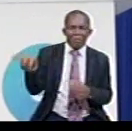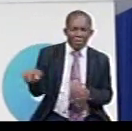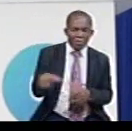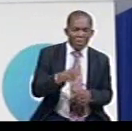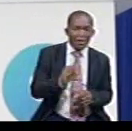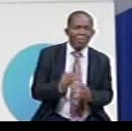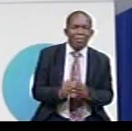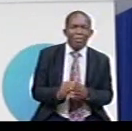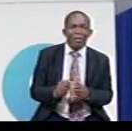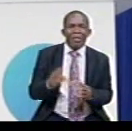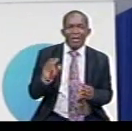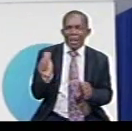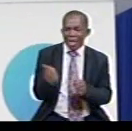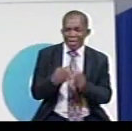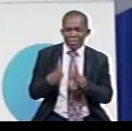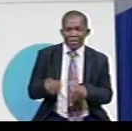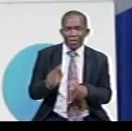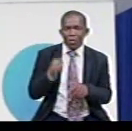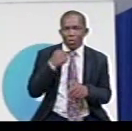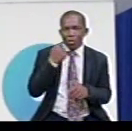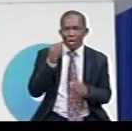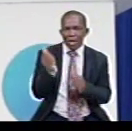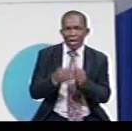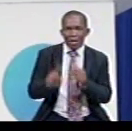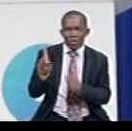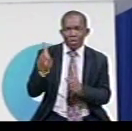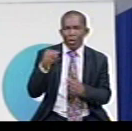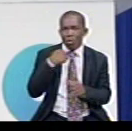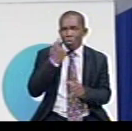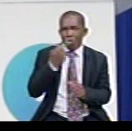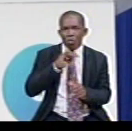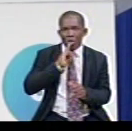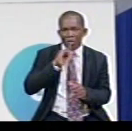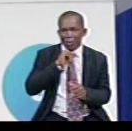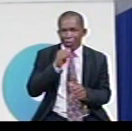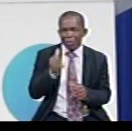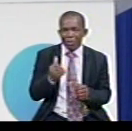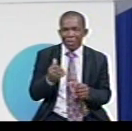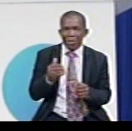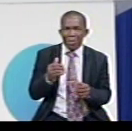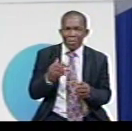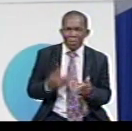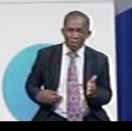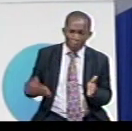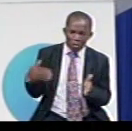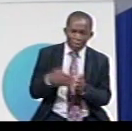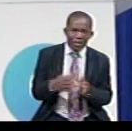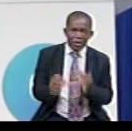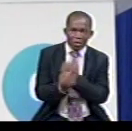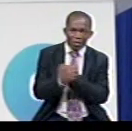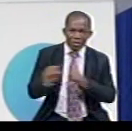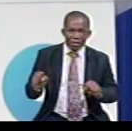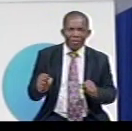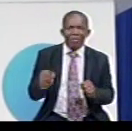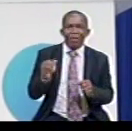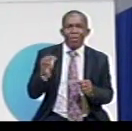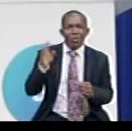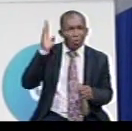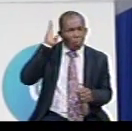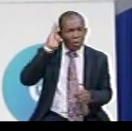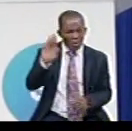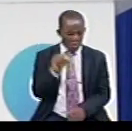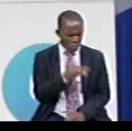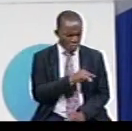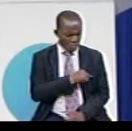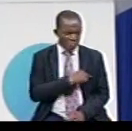Anyone who is not yet saved, the Spirit of God will convict them and bring them out of sin to the salvation